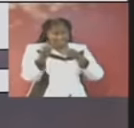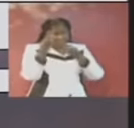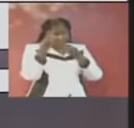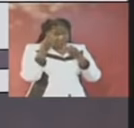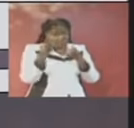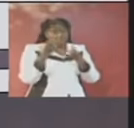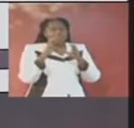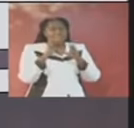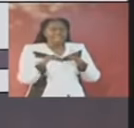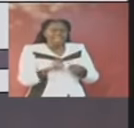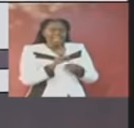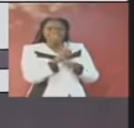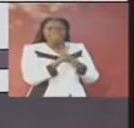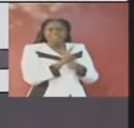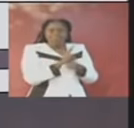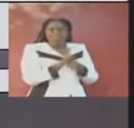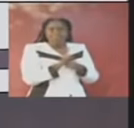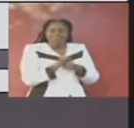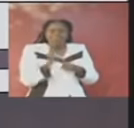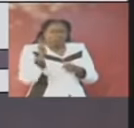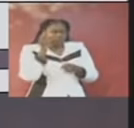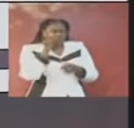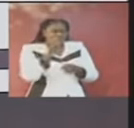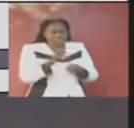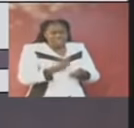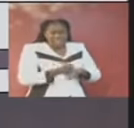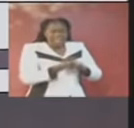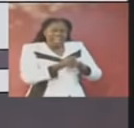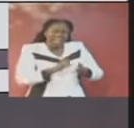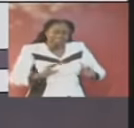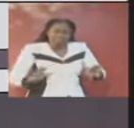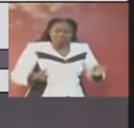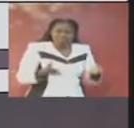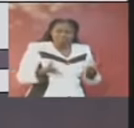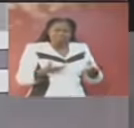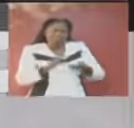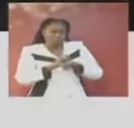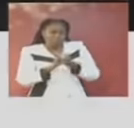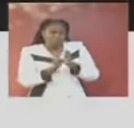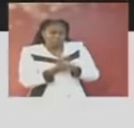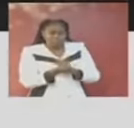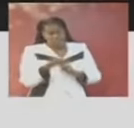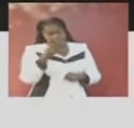further investigation and intervention as required. So as we move to our first slide,